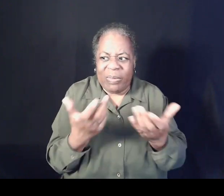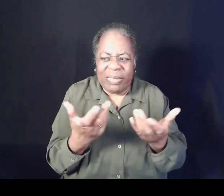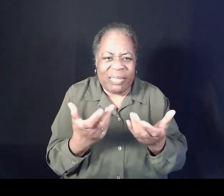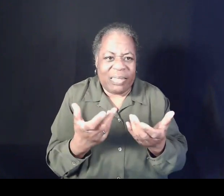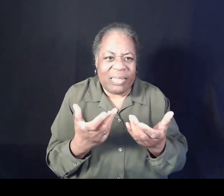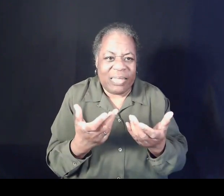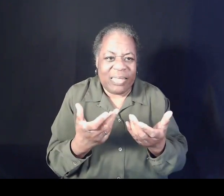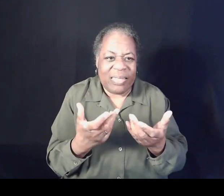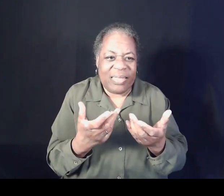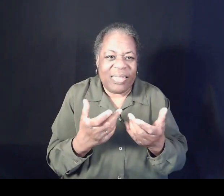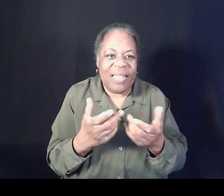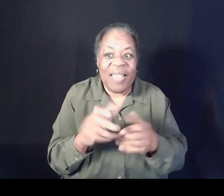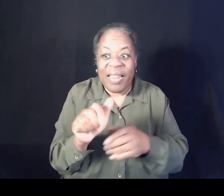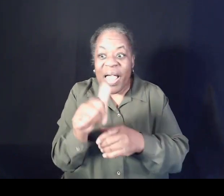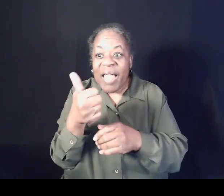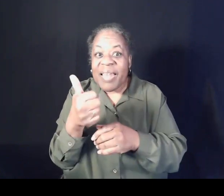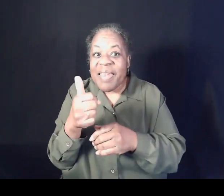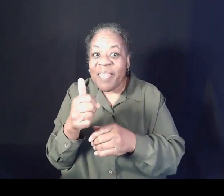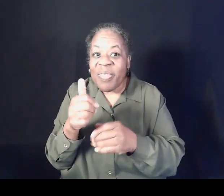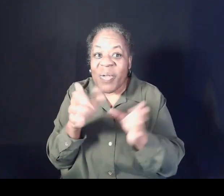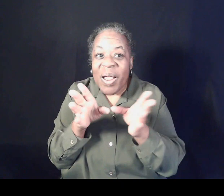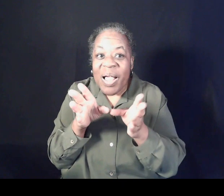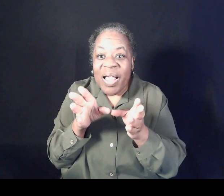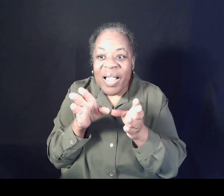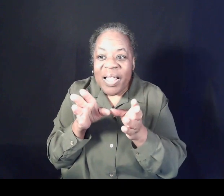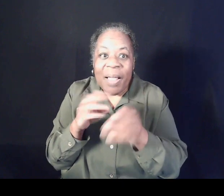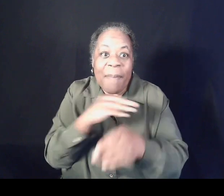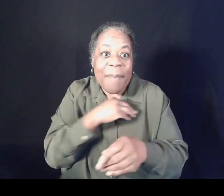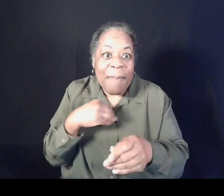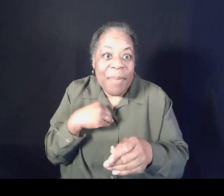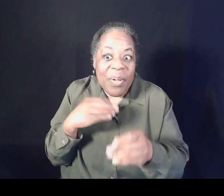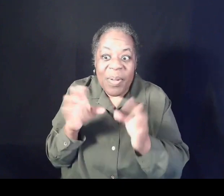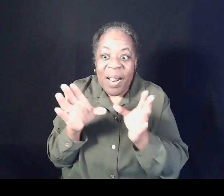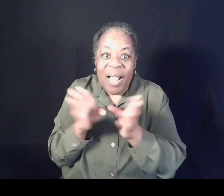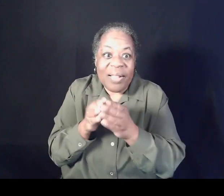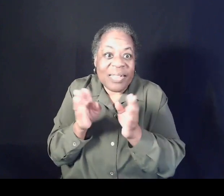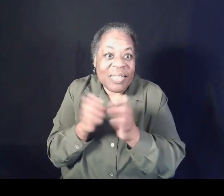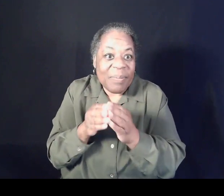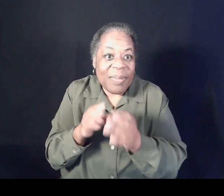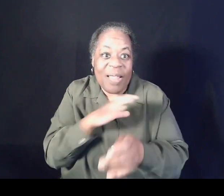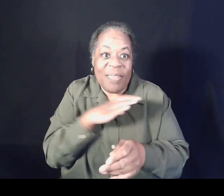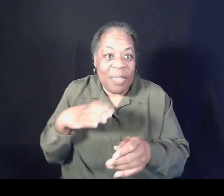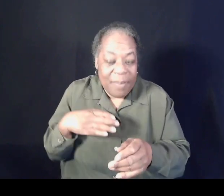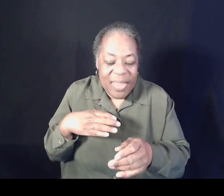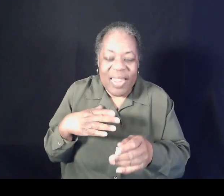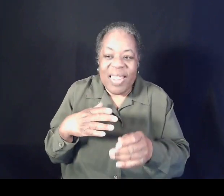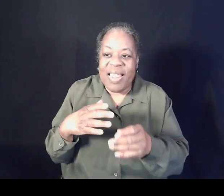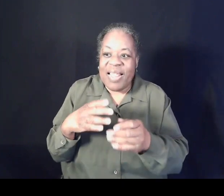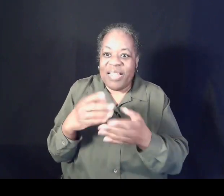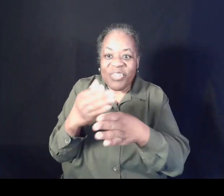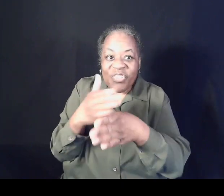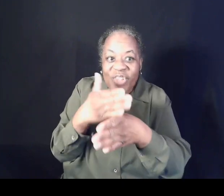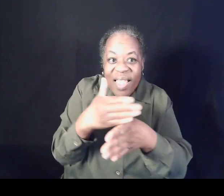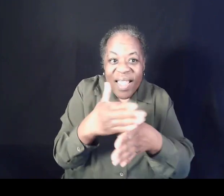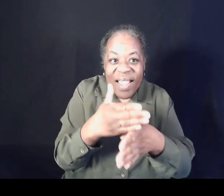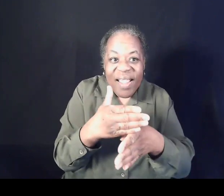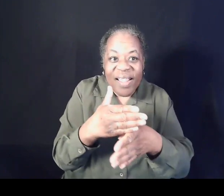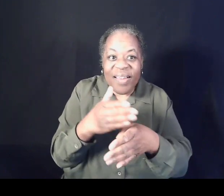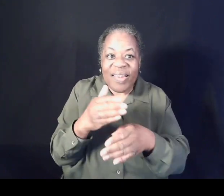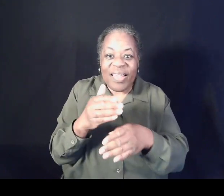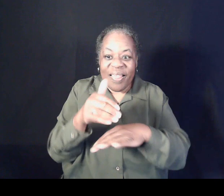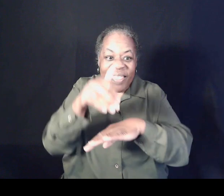And then fellow committee member and friend Owen Knight verbalized my thoughts one night when he candidly shared that he had a sleepless